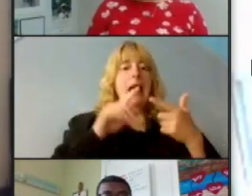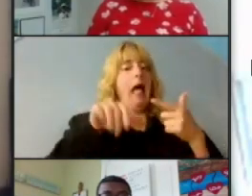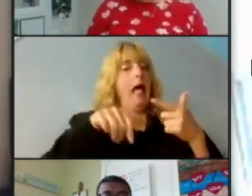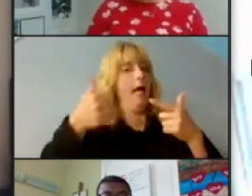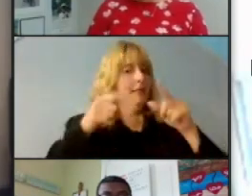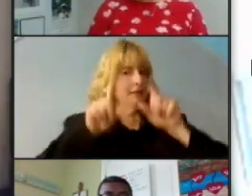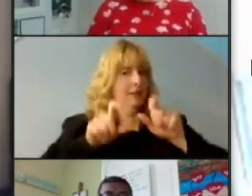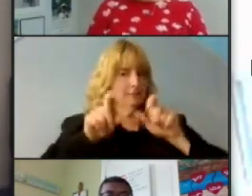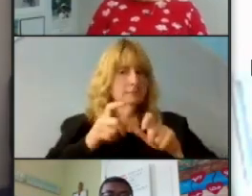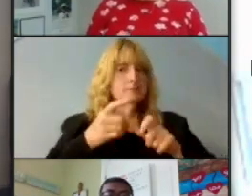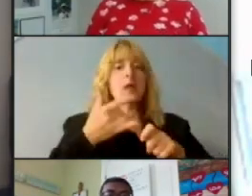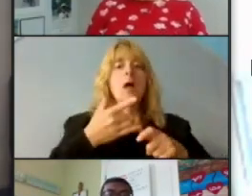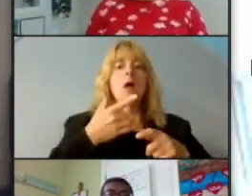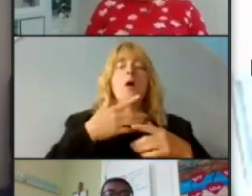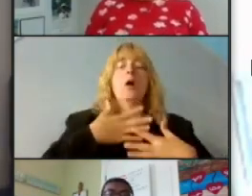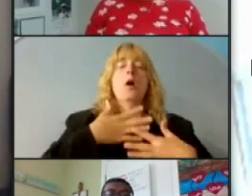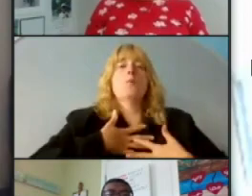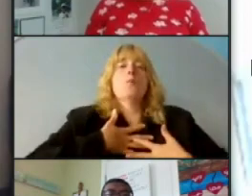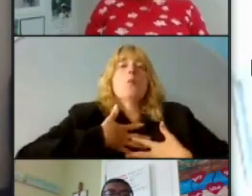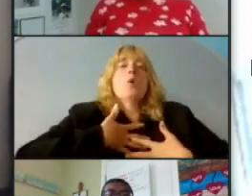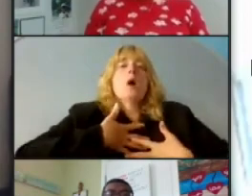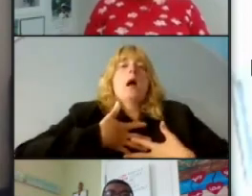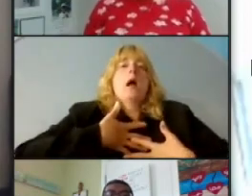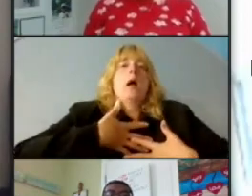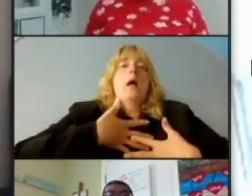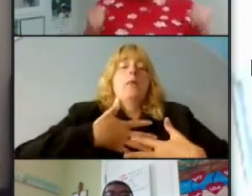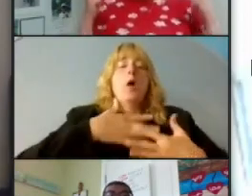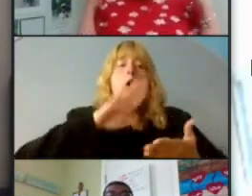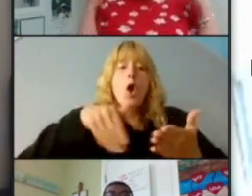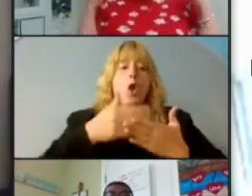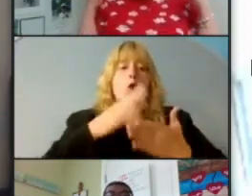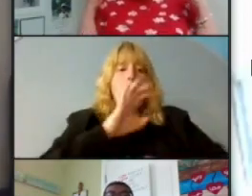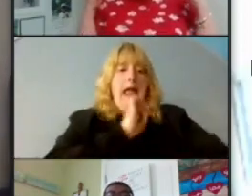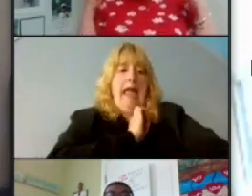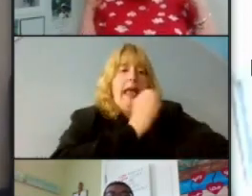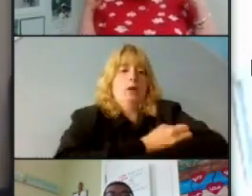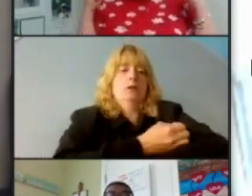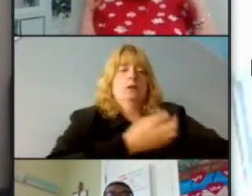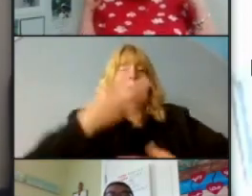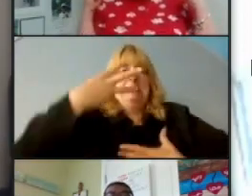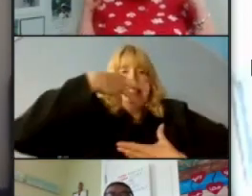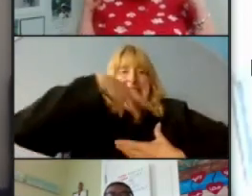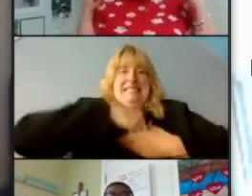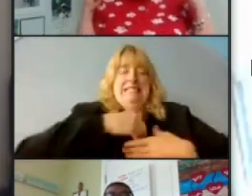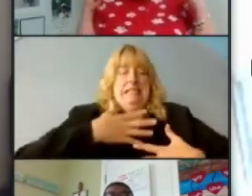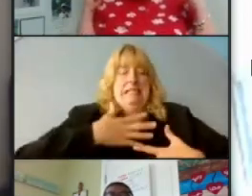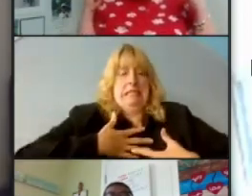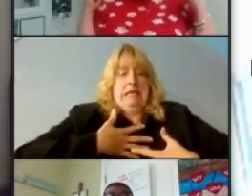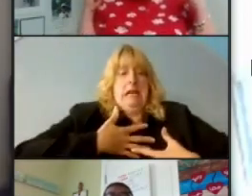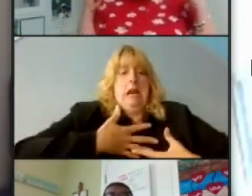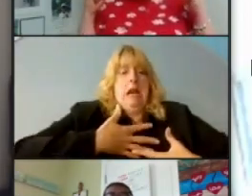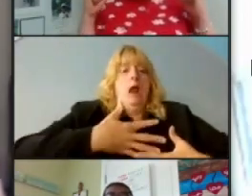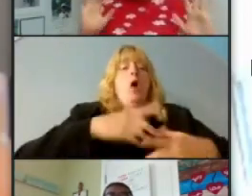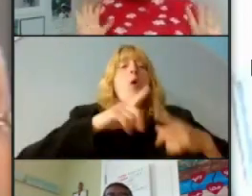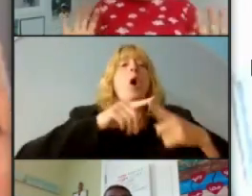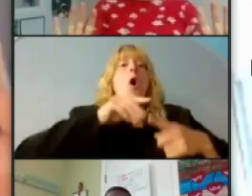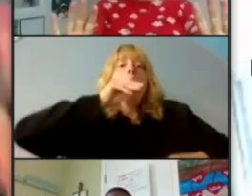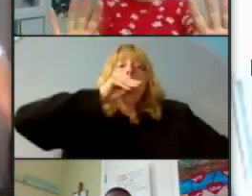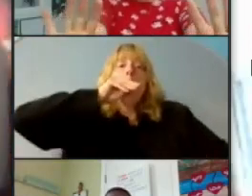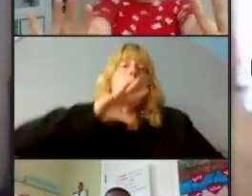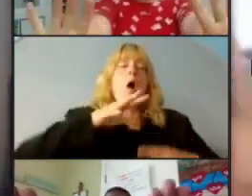in, bring all of your energy in towards your body, and then now as you exhale, press it away.